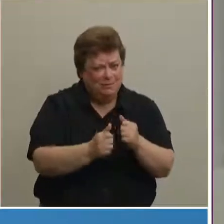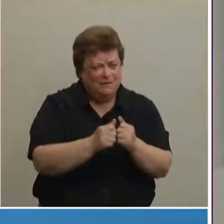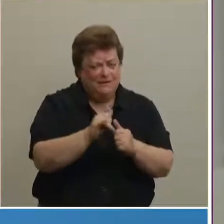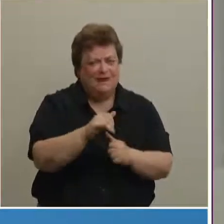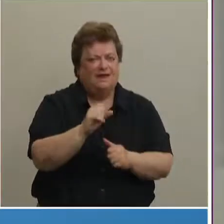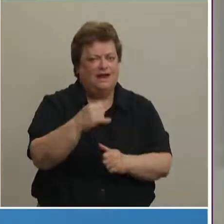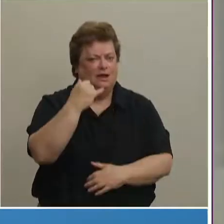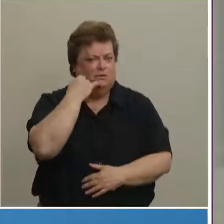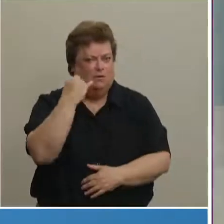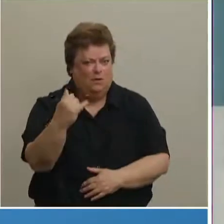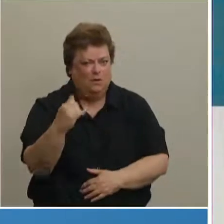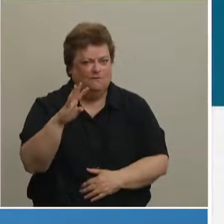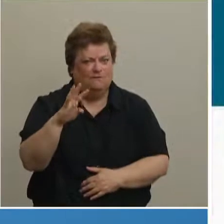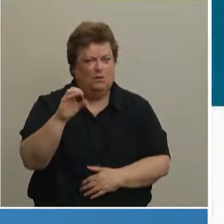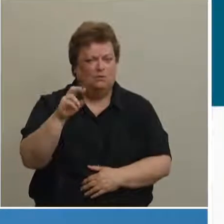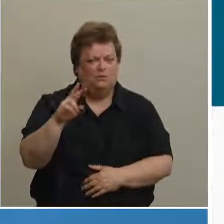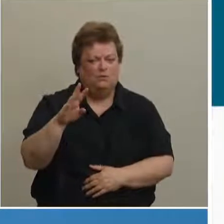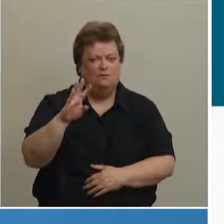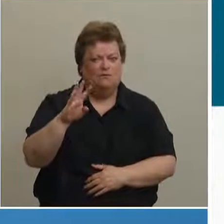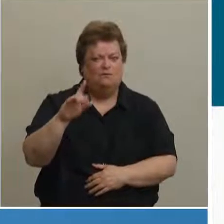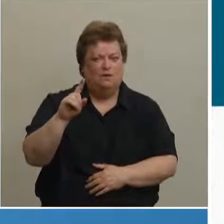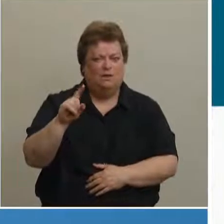COVID-19 hotline at